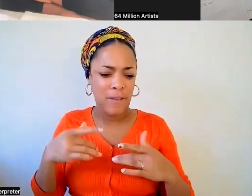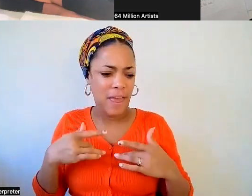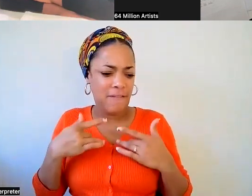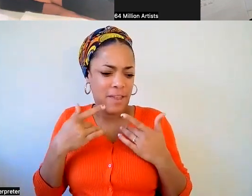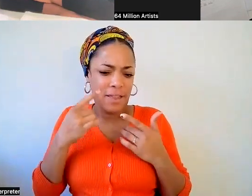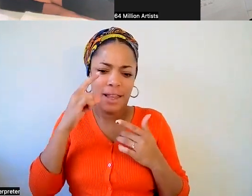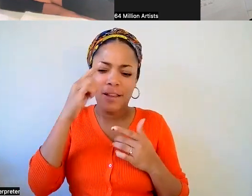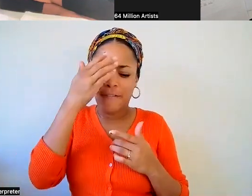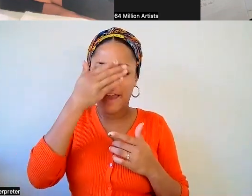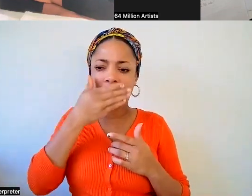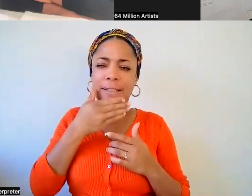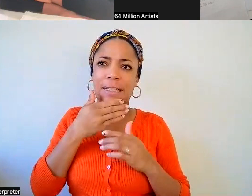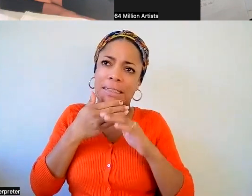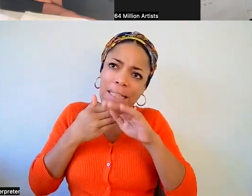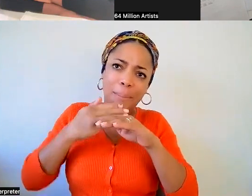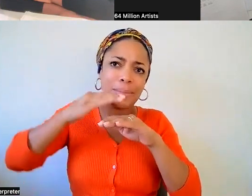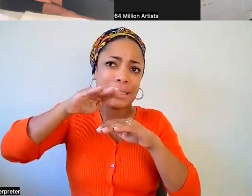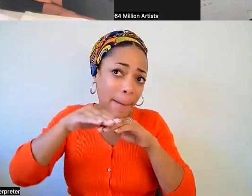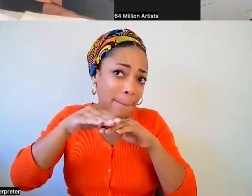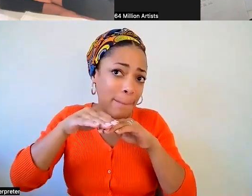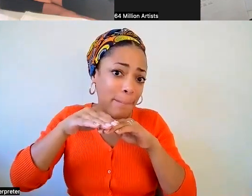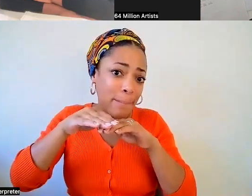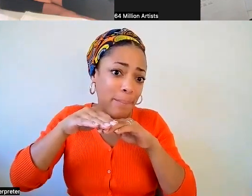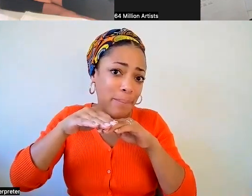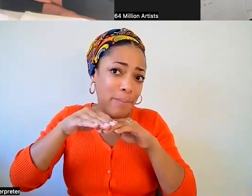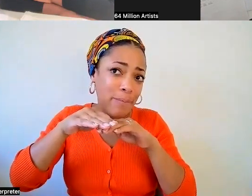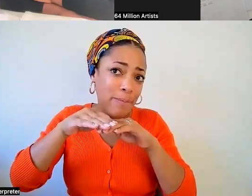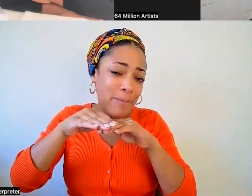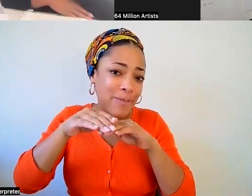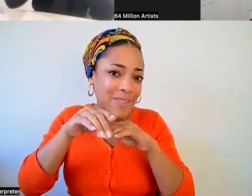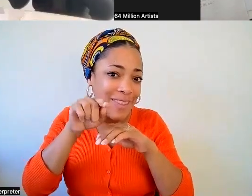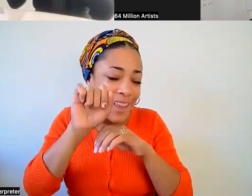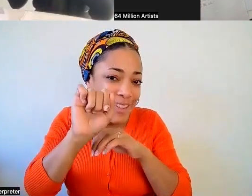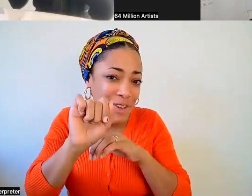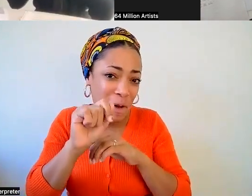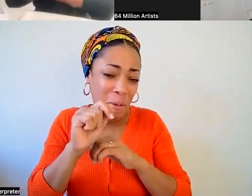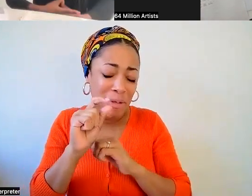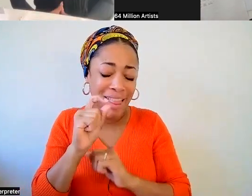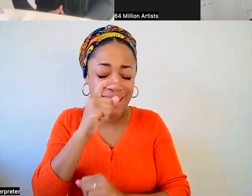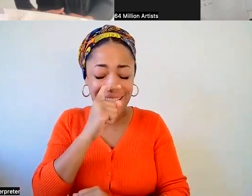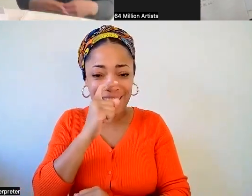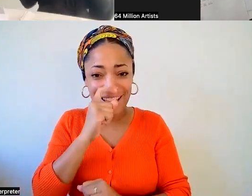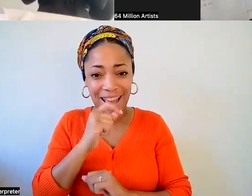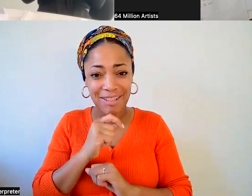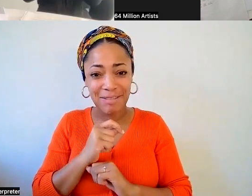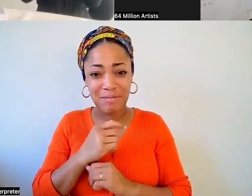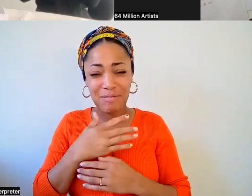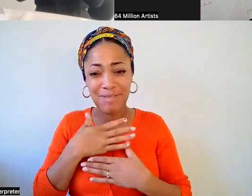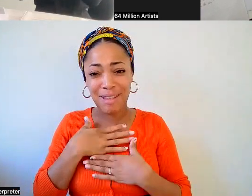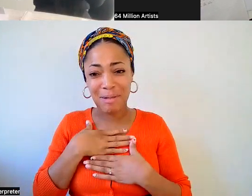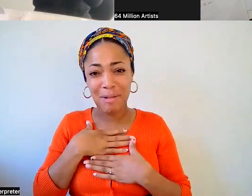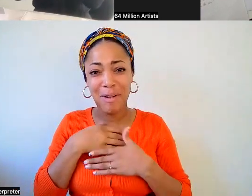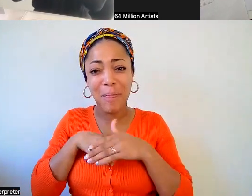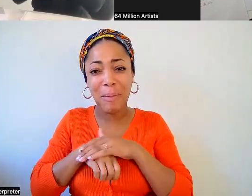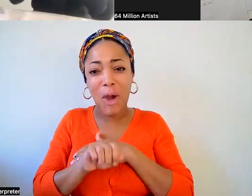face. Step, step. That's your little sister. Gasp.